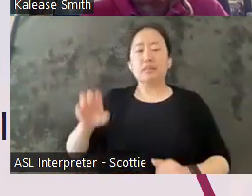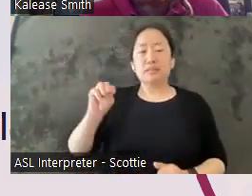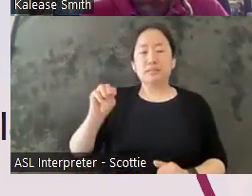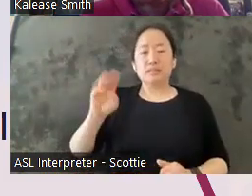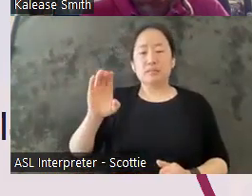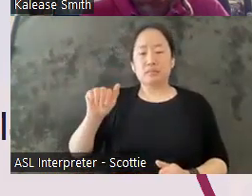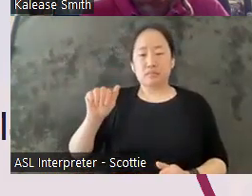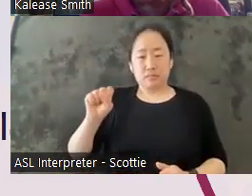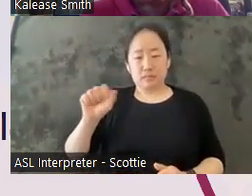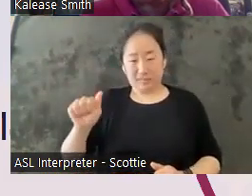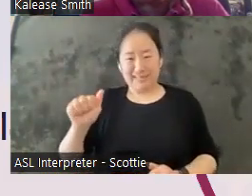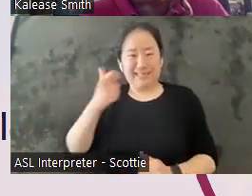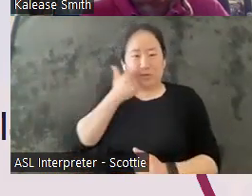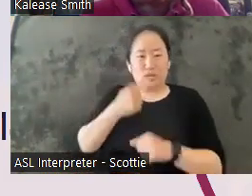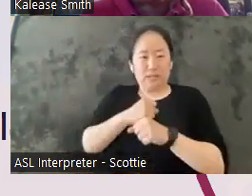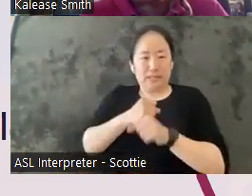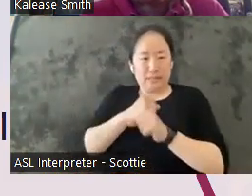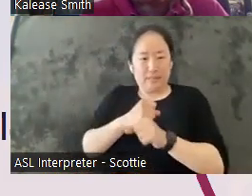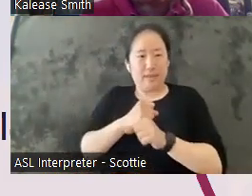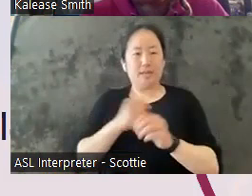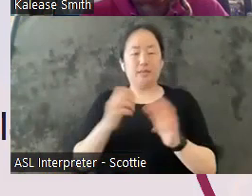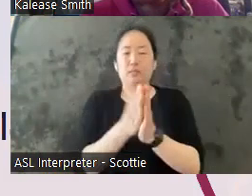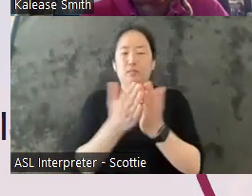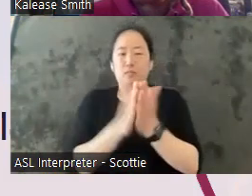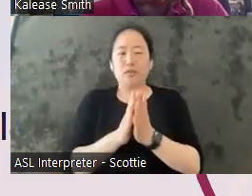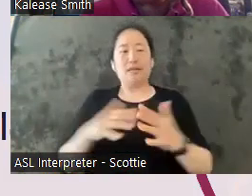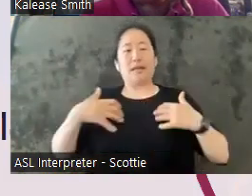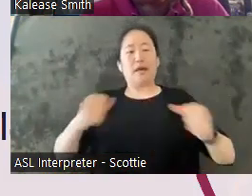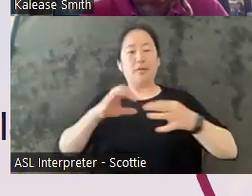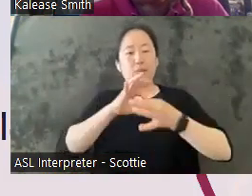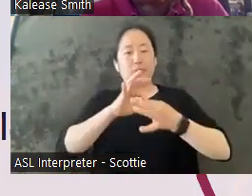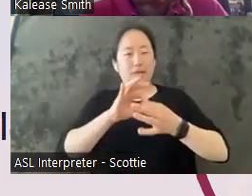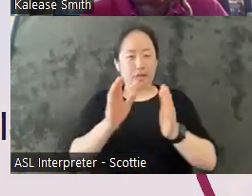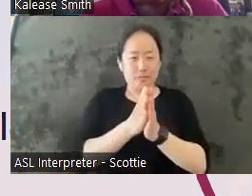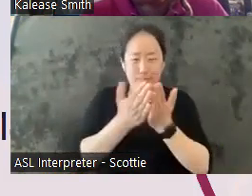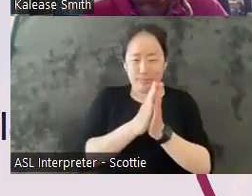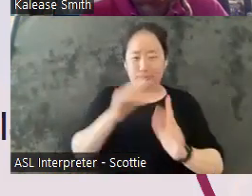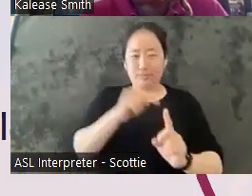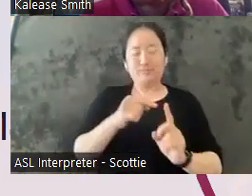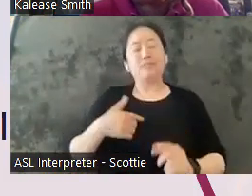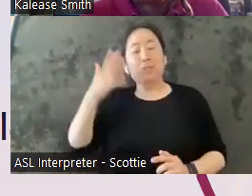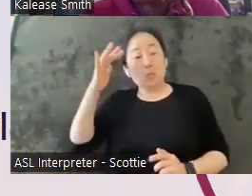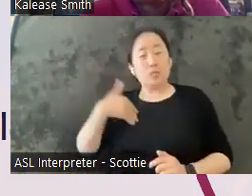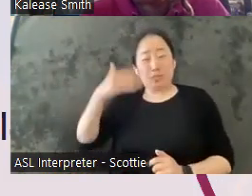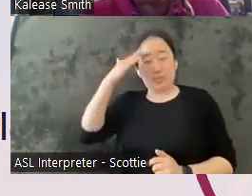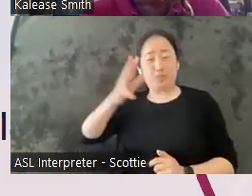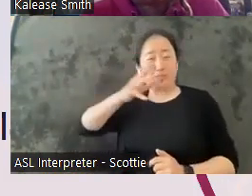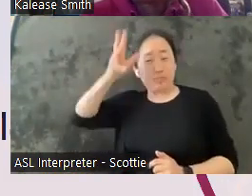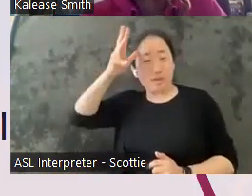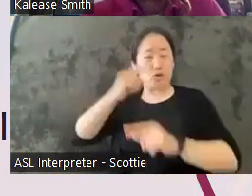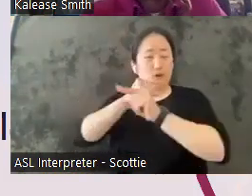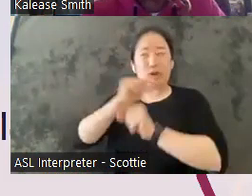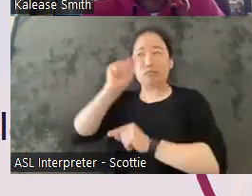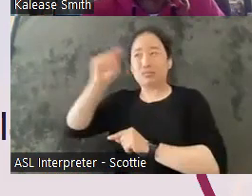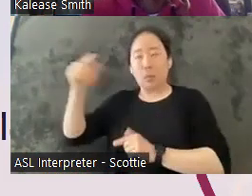a healthy relationships activity book, just because we know a lot of parents and guardians might be very interested in having